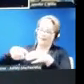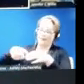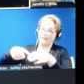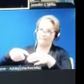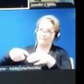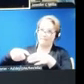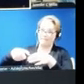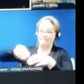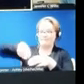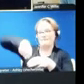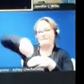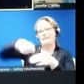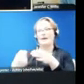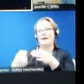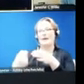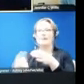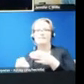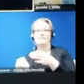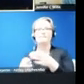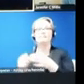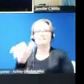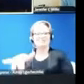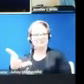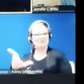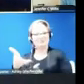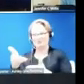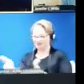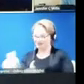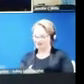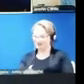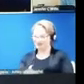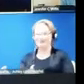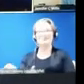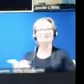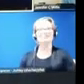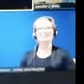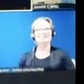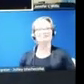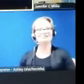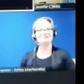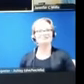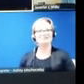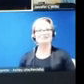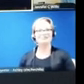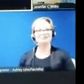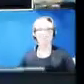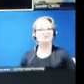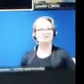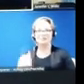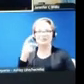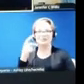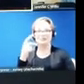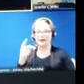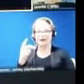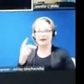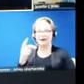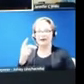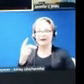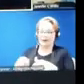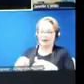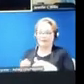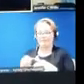All right, I'm going to put that inside the great bag. Look, there's little sections, TT. Come on, Killers, help me.